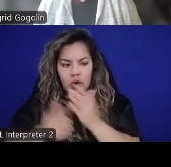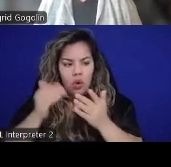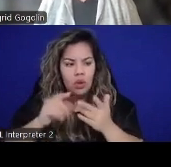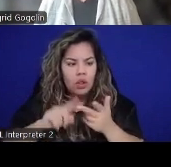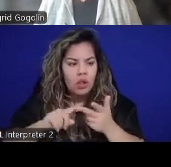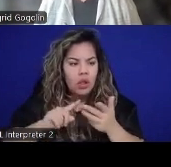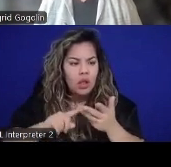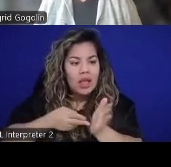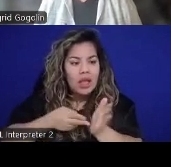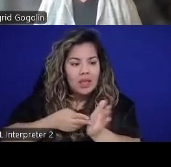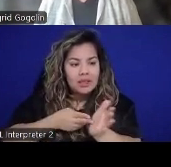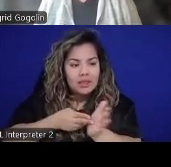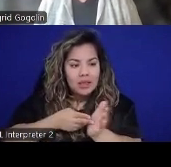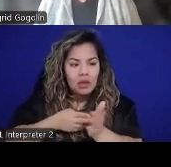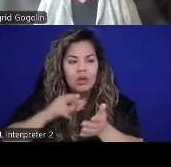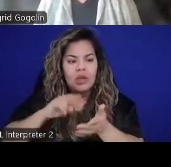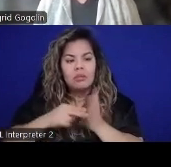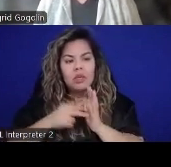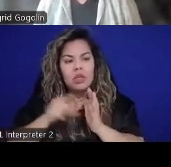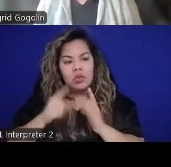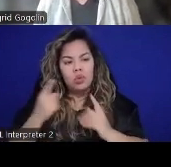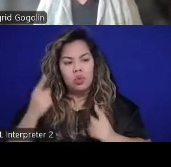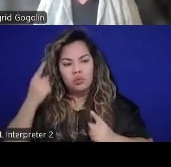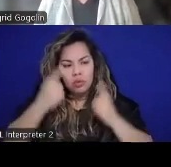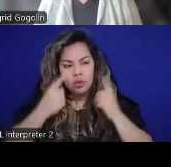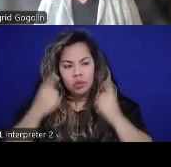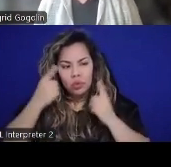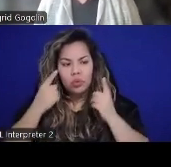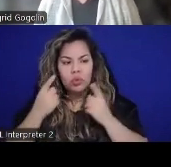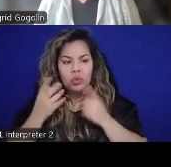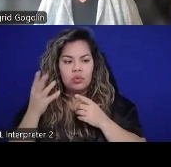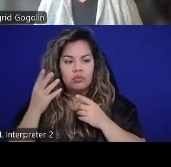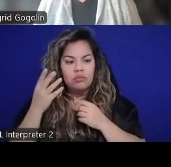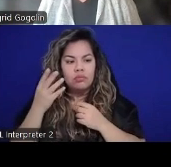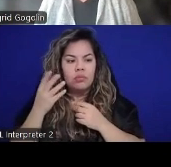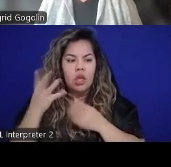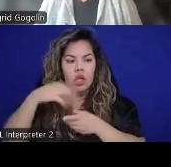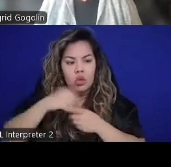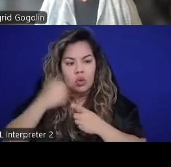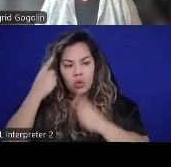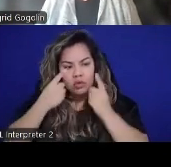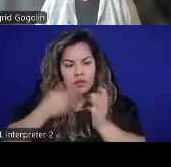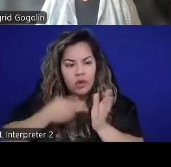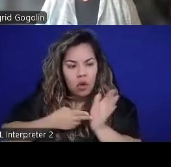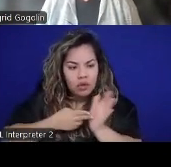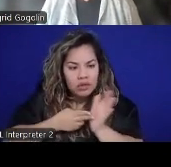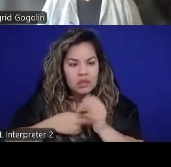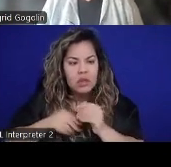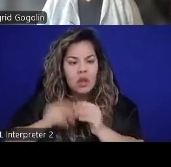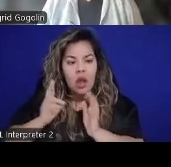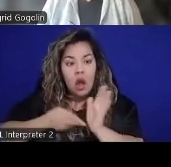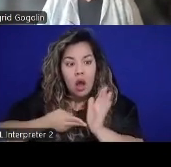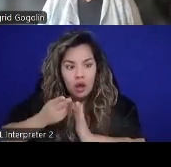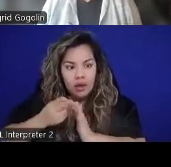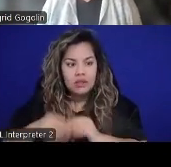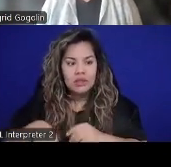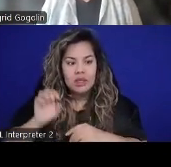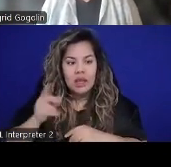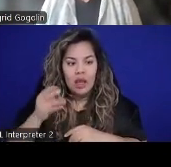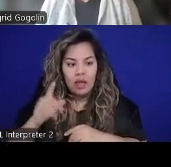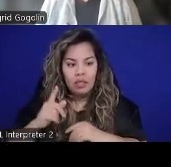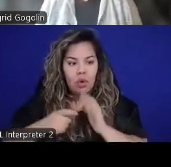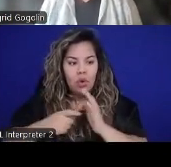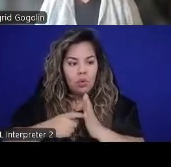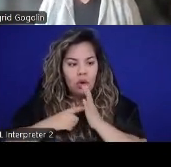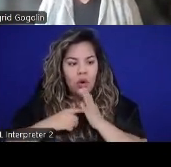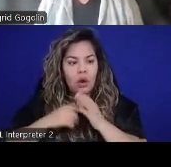meaning including considerations of authenticity, of honesty and ethical requirement in the conduct of